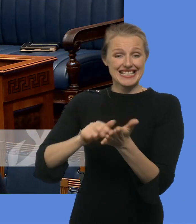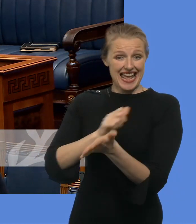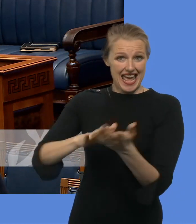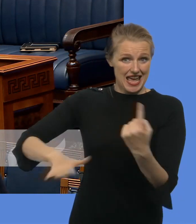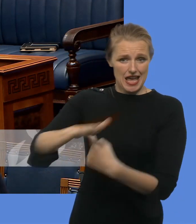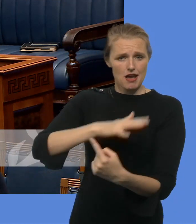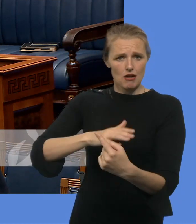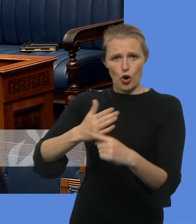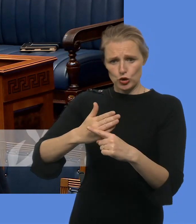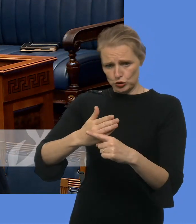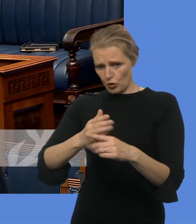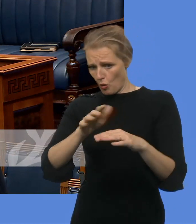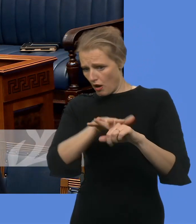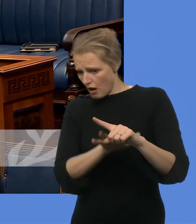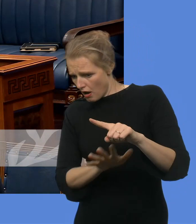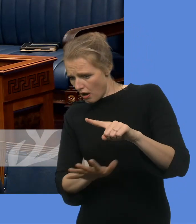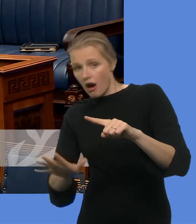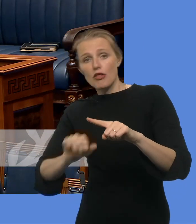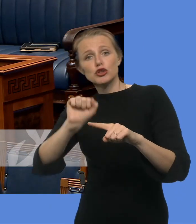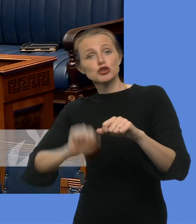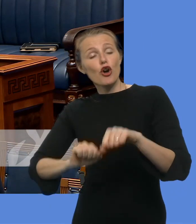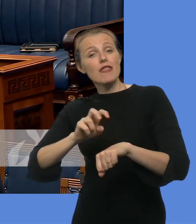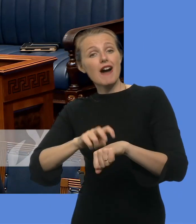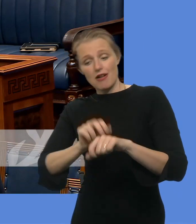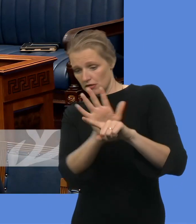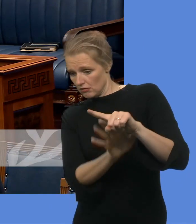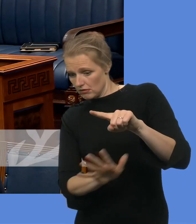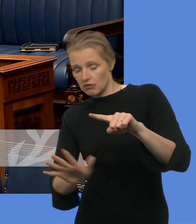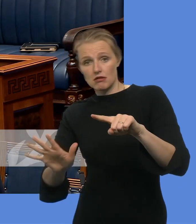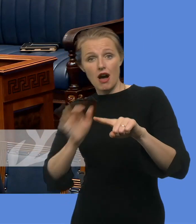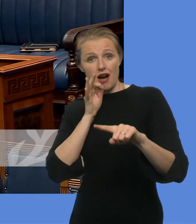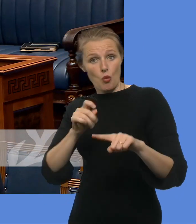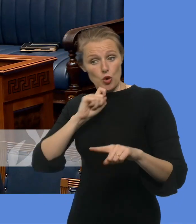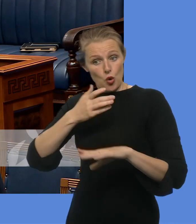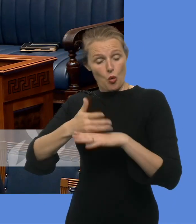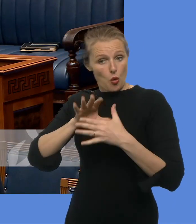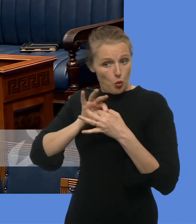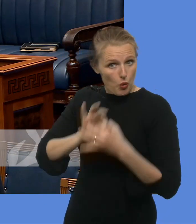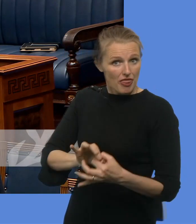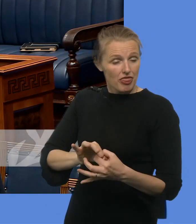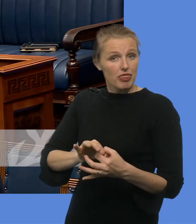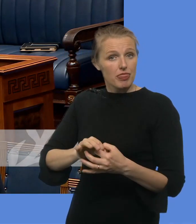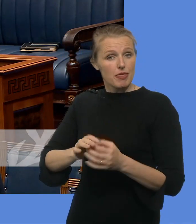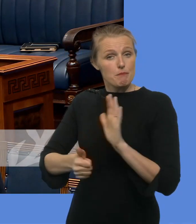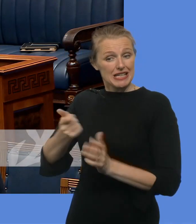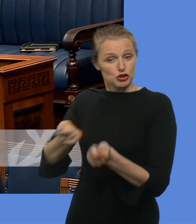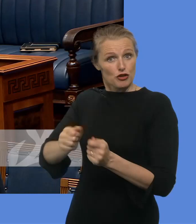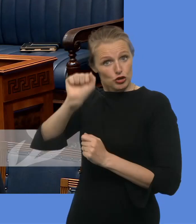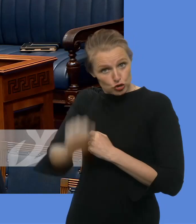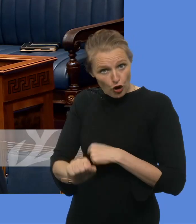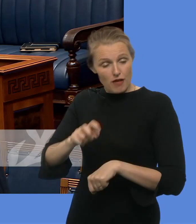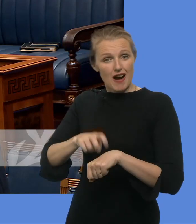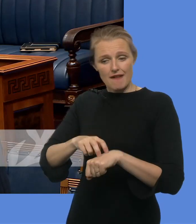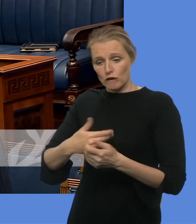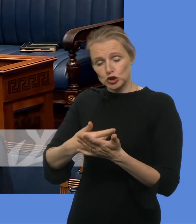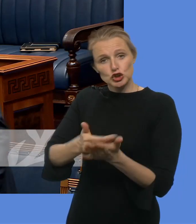the Republic of Ireland, if she's willing to work with the Agriculture, Environment and Rural Affairs Minister in order to try to secure shared island